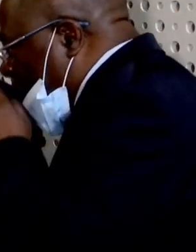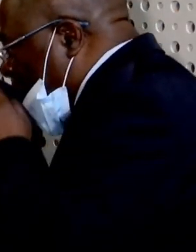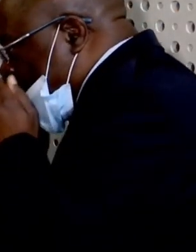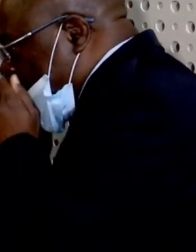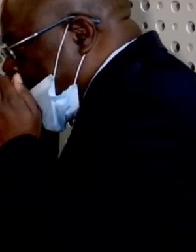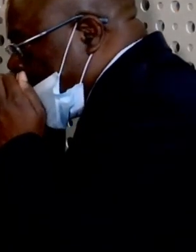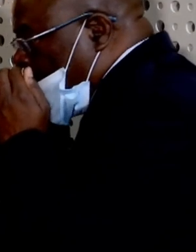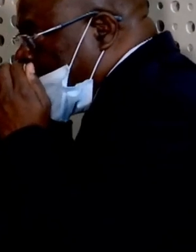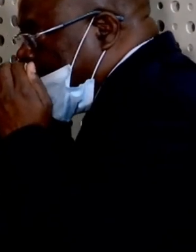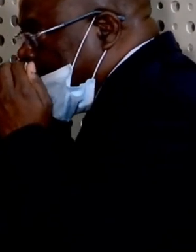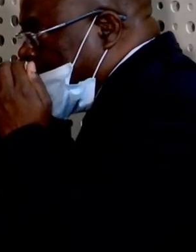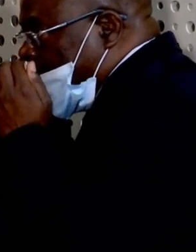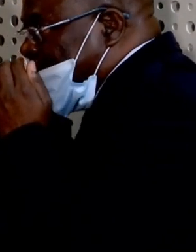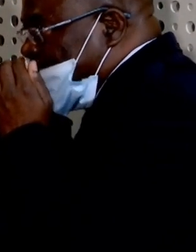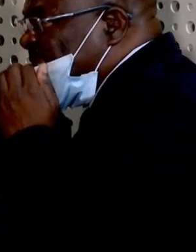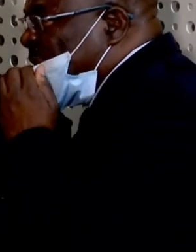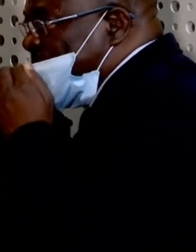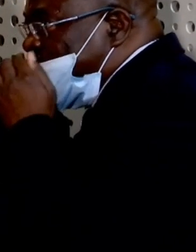currently ensuring.